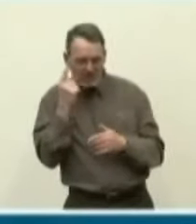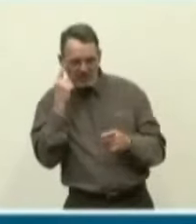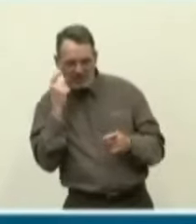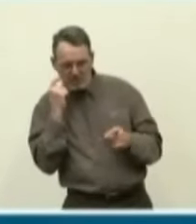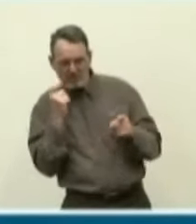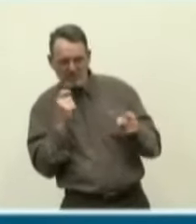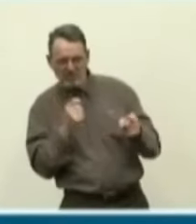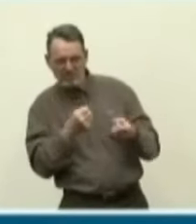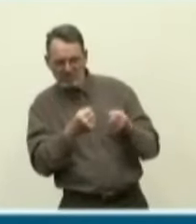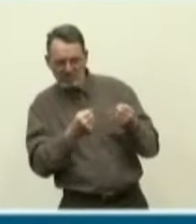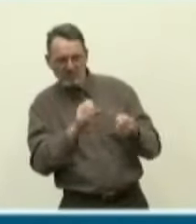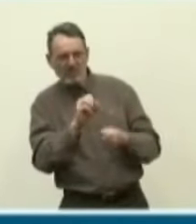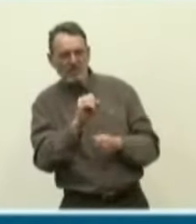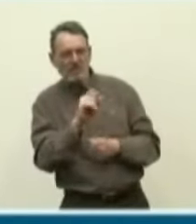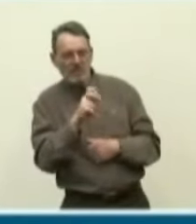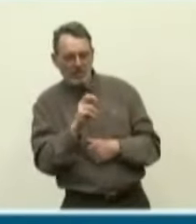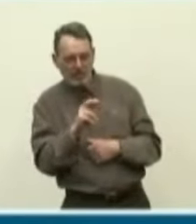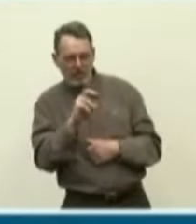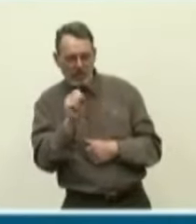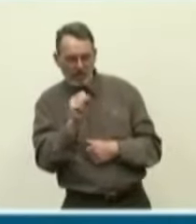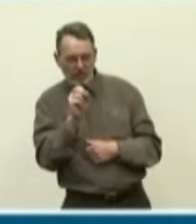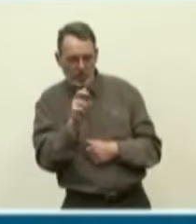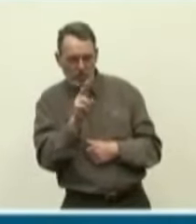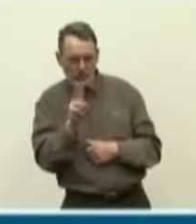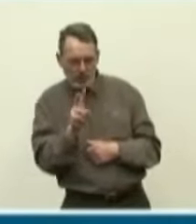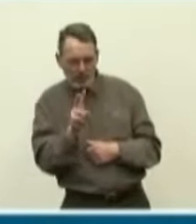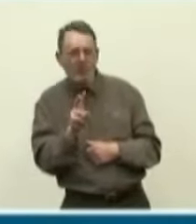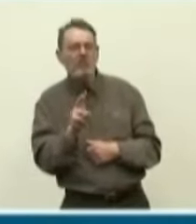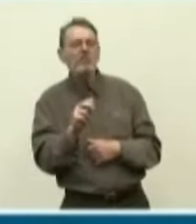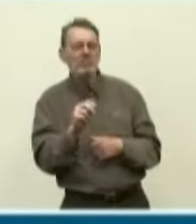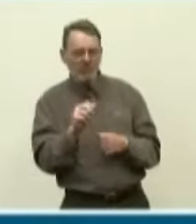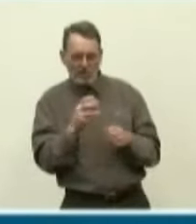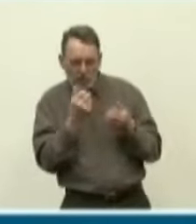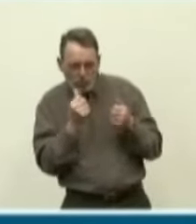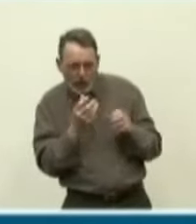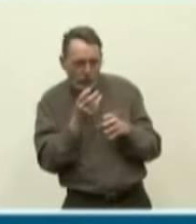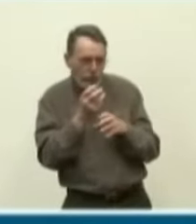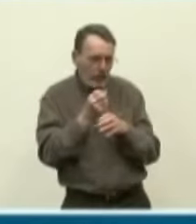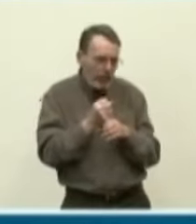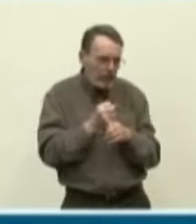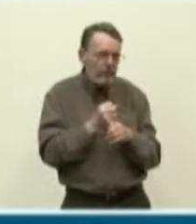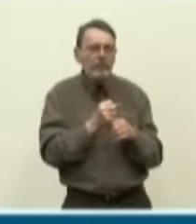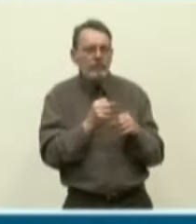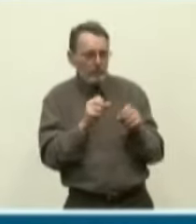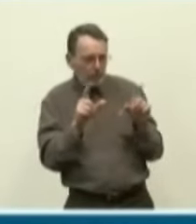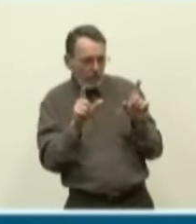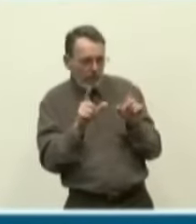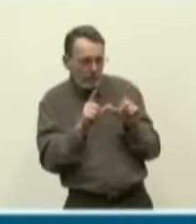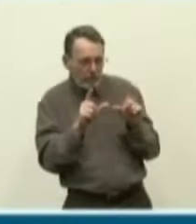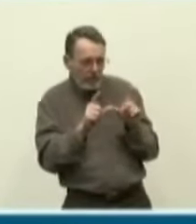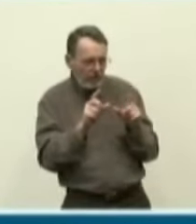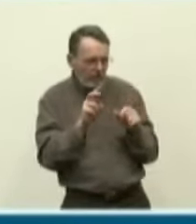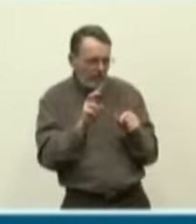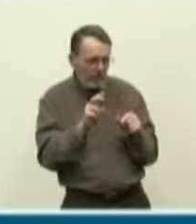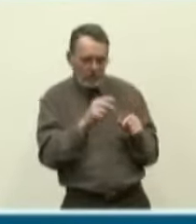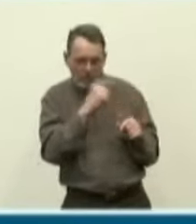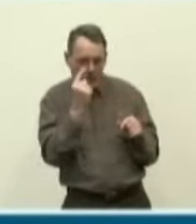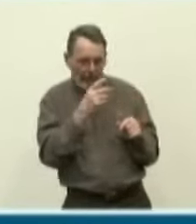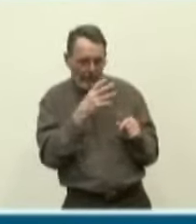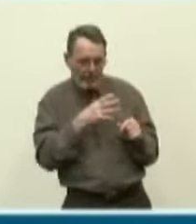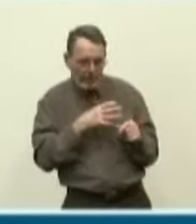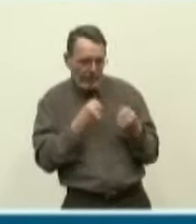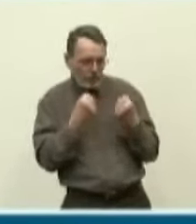silver SUV. 50 seconds. They're trying to get plate info. He has photos. Last seen going towards the